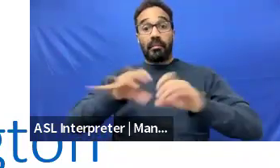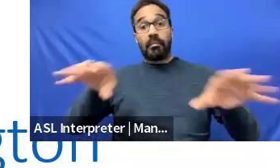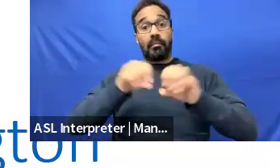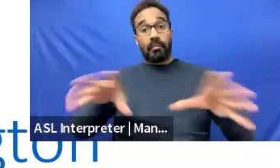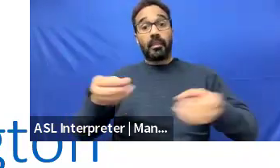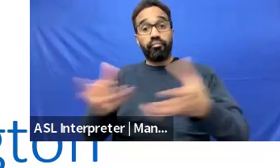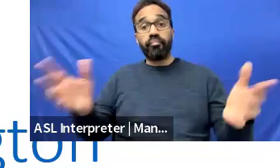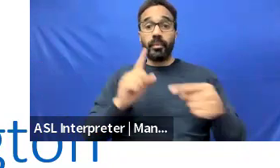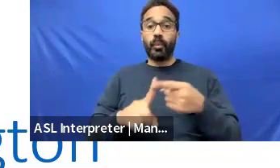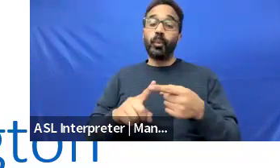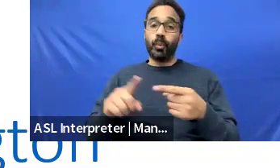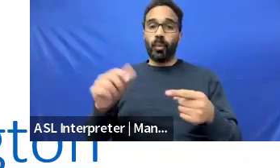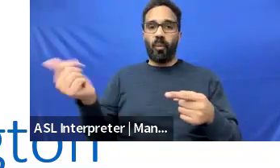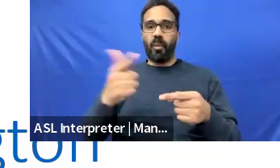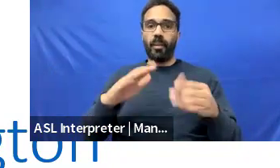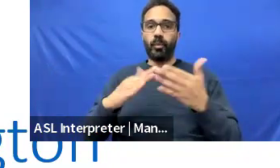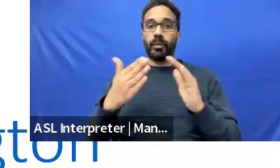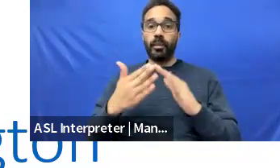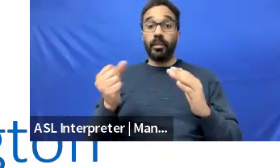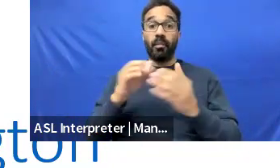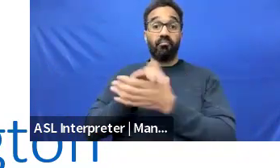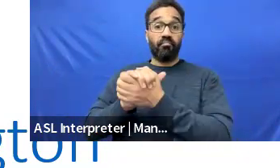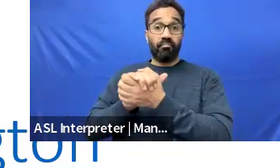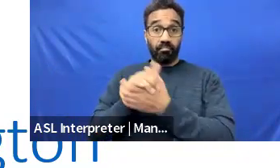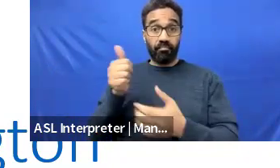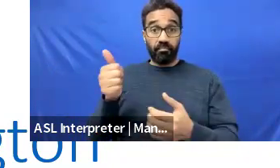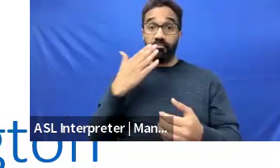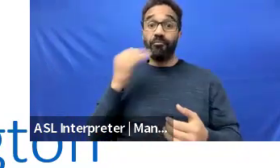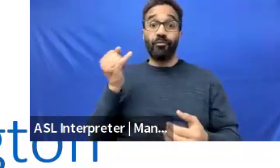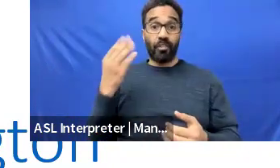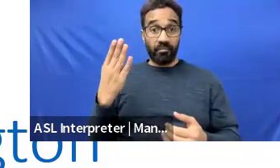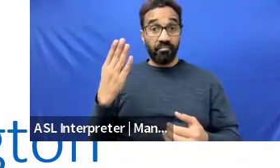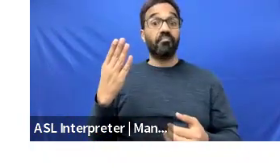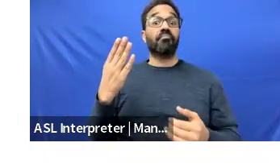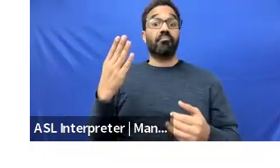guess kudos to everyone. You've done a pretty remarkable job here.